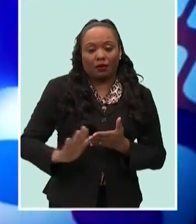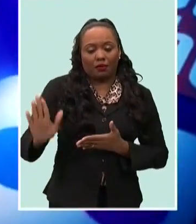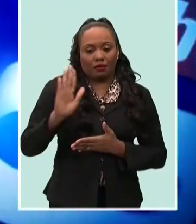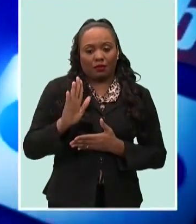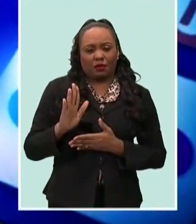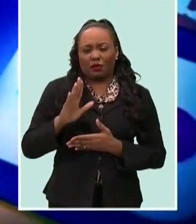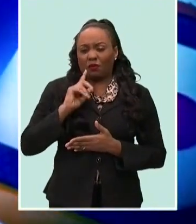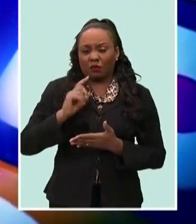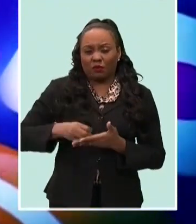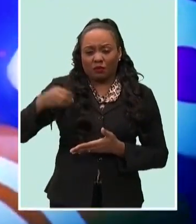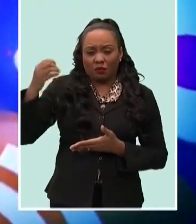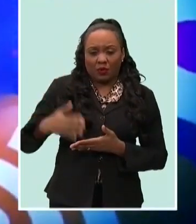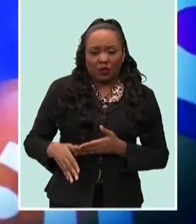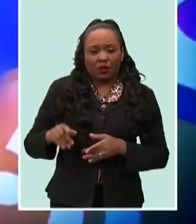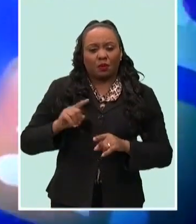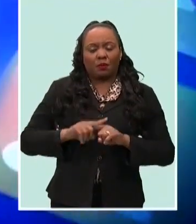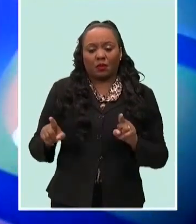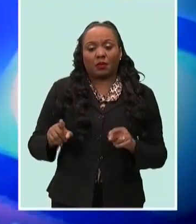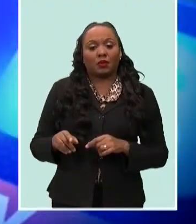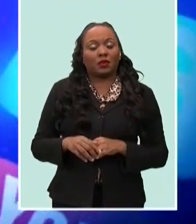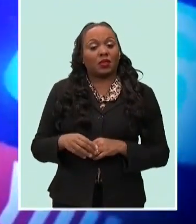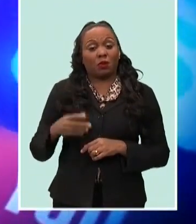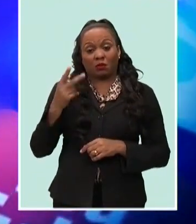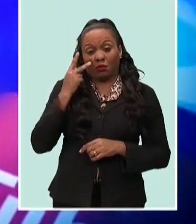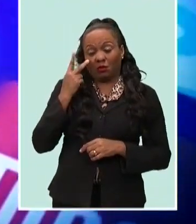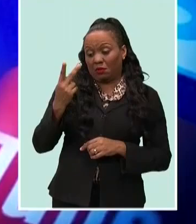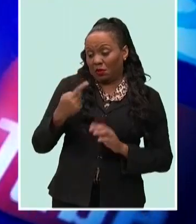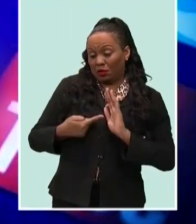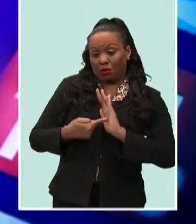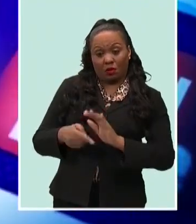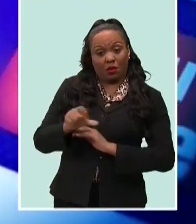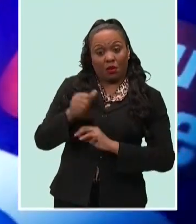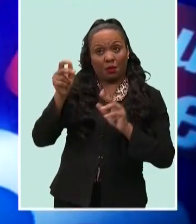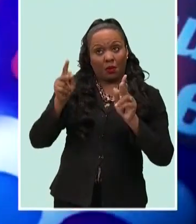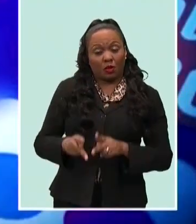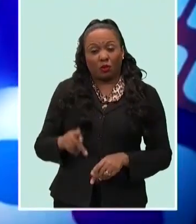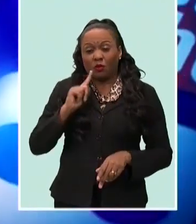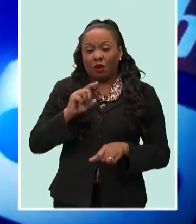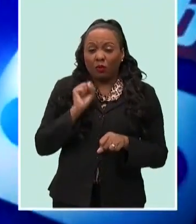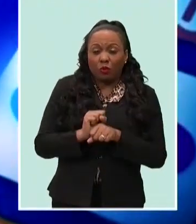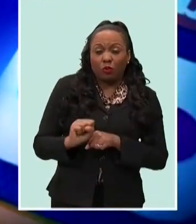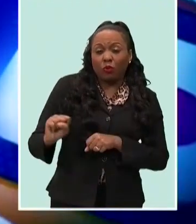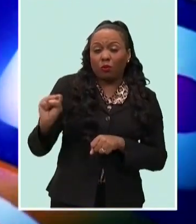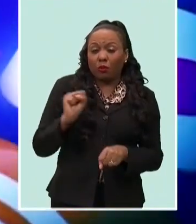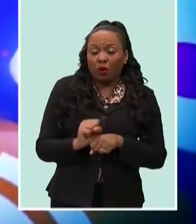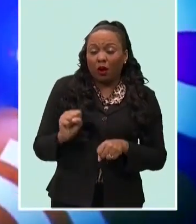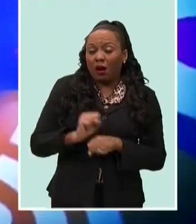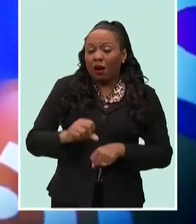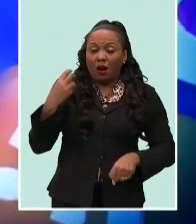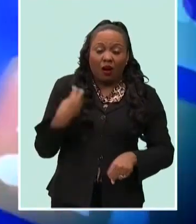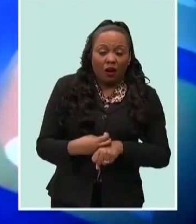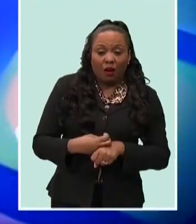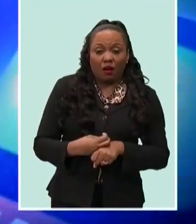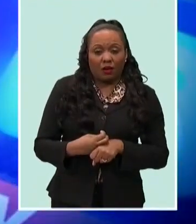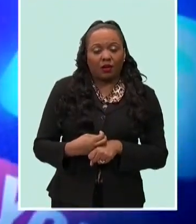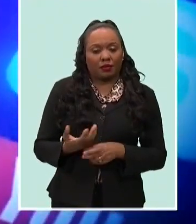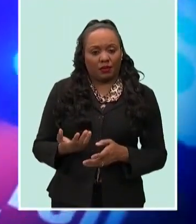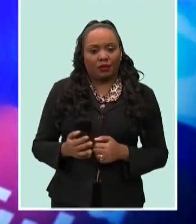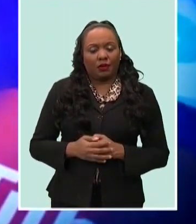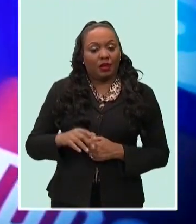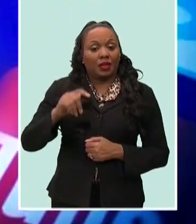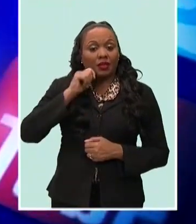expensive shortcut, but in this next clip, we're going to share another side, one about hard work actually paying off.